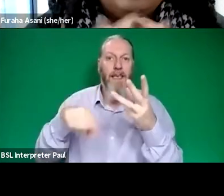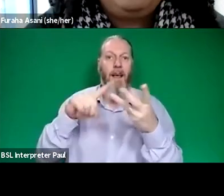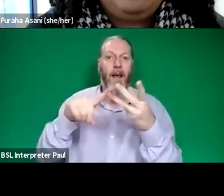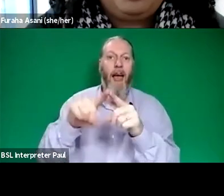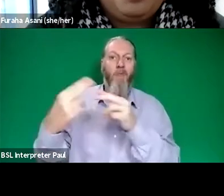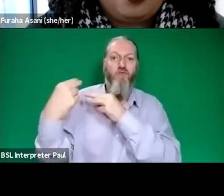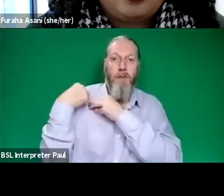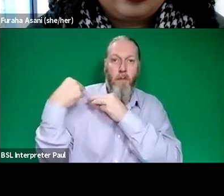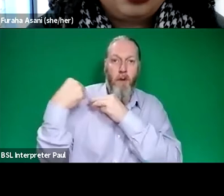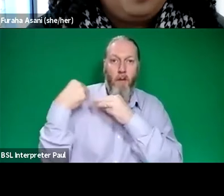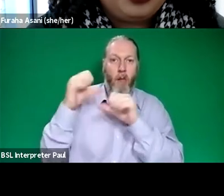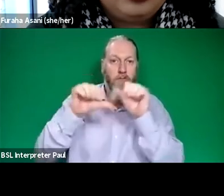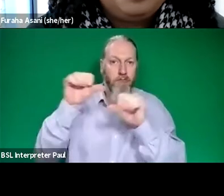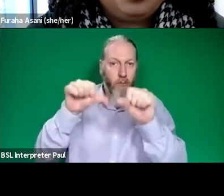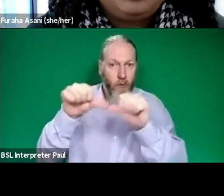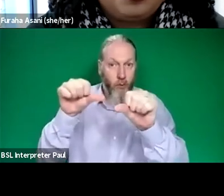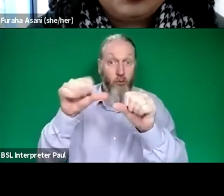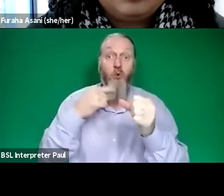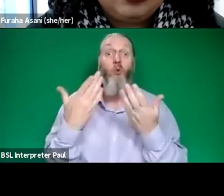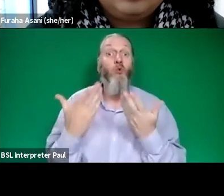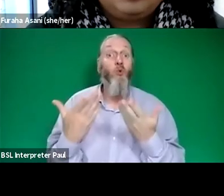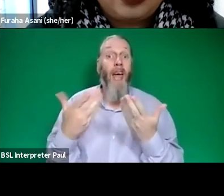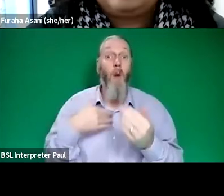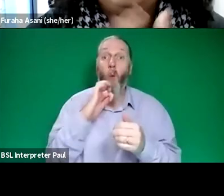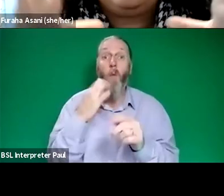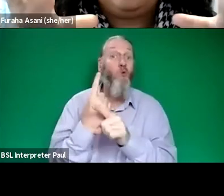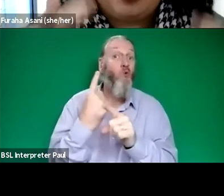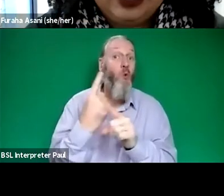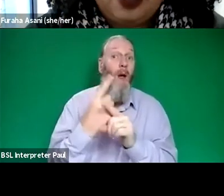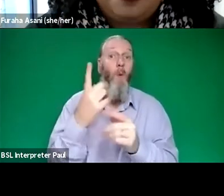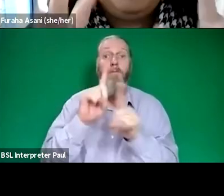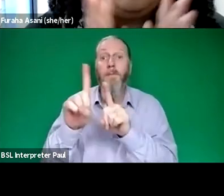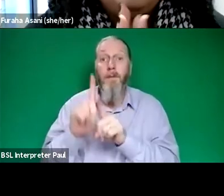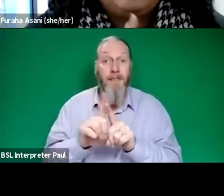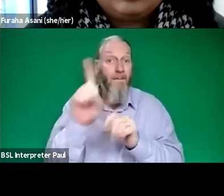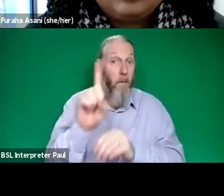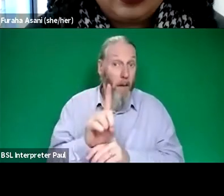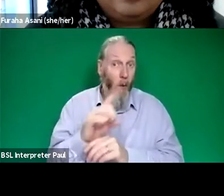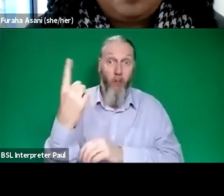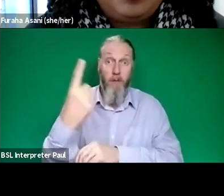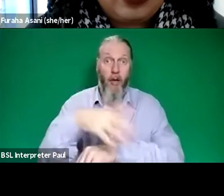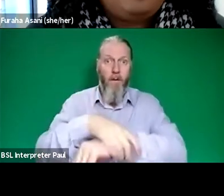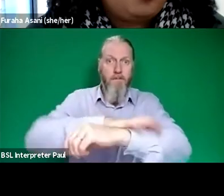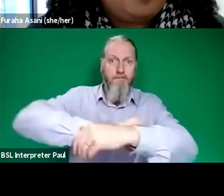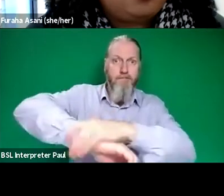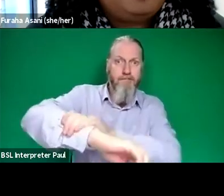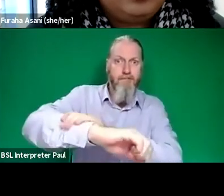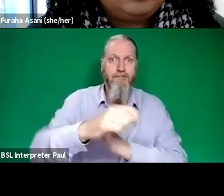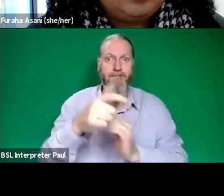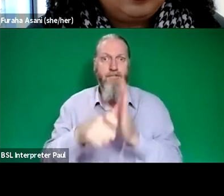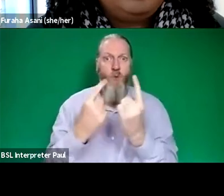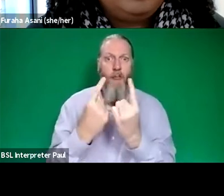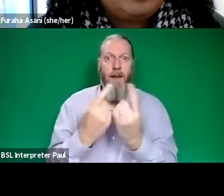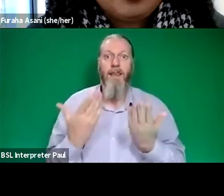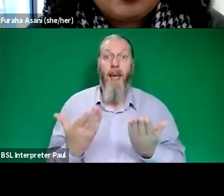and talking to people who are actually working to put those things into action right now. Just to say that we have one more of